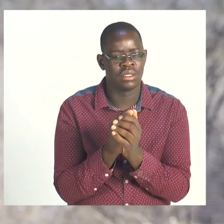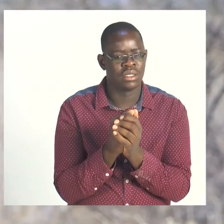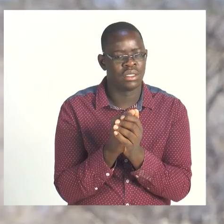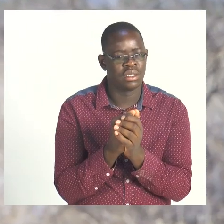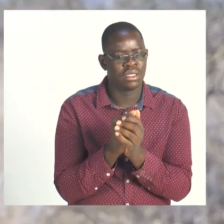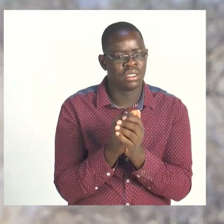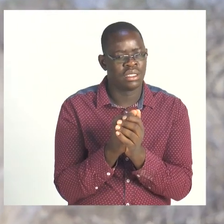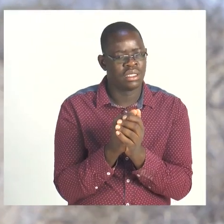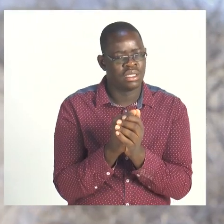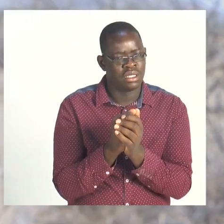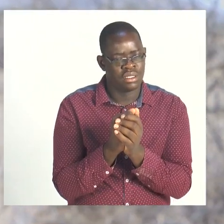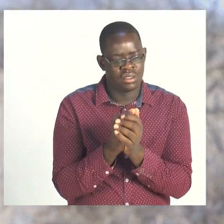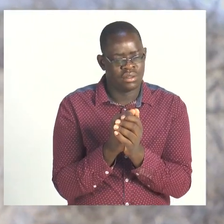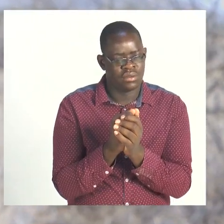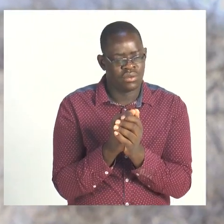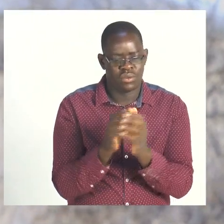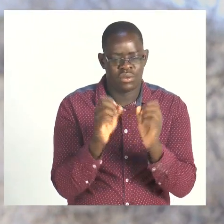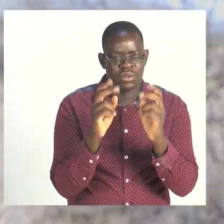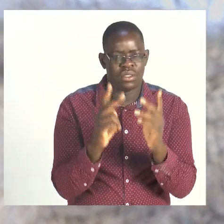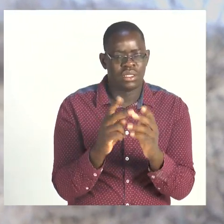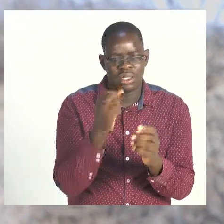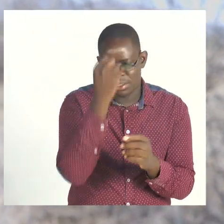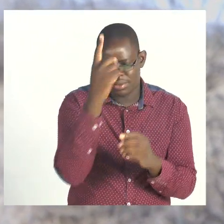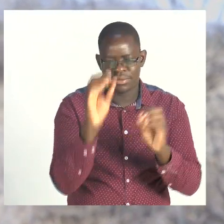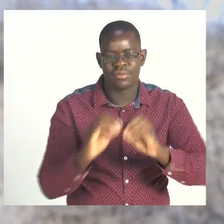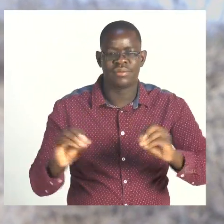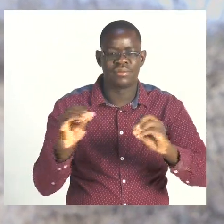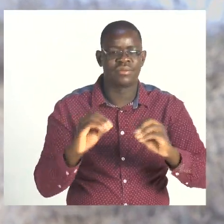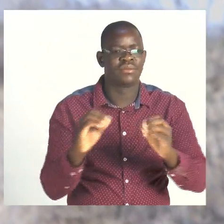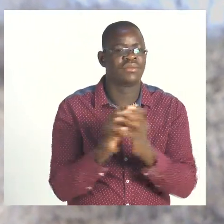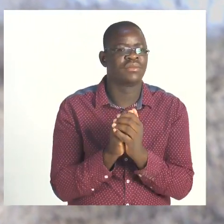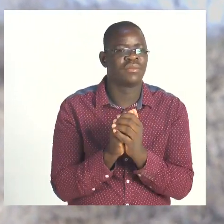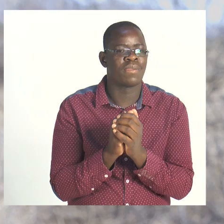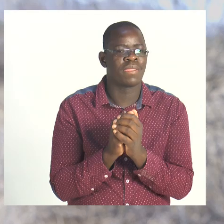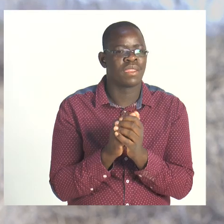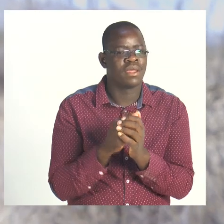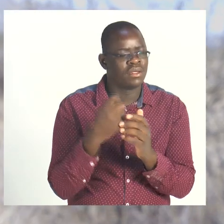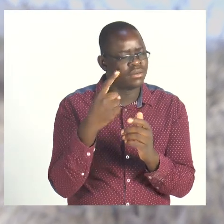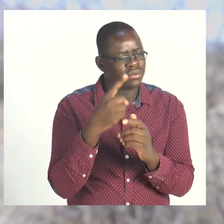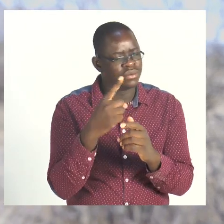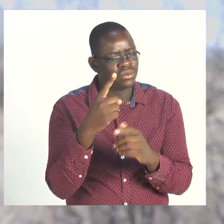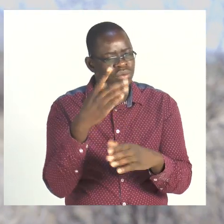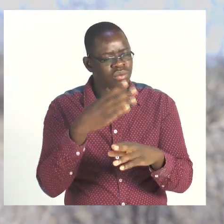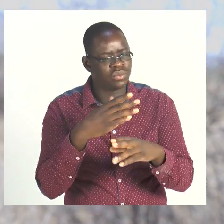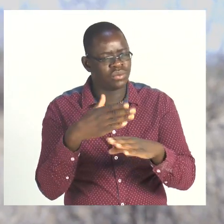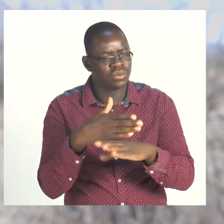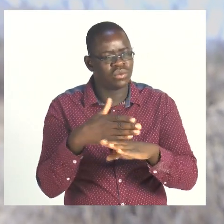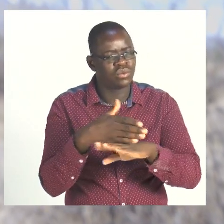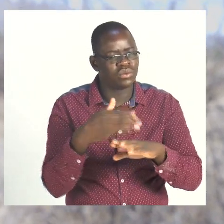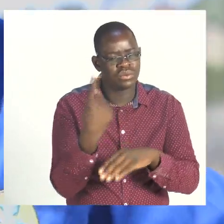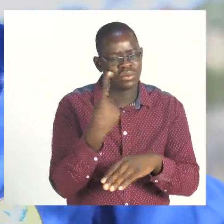big words. I just don't understand at all. I don't think we need so much firewood, right